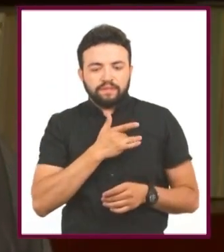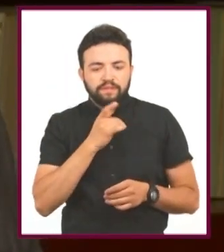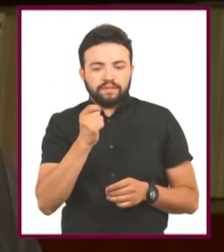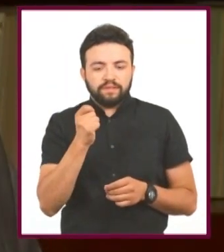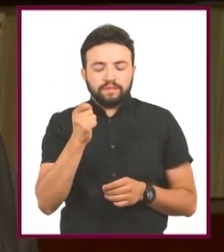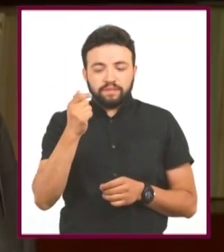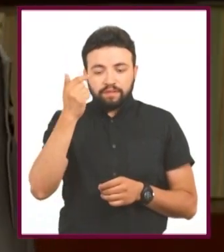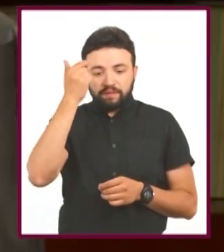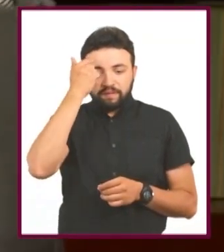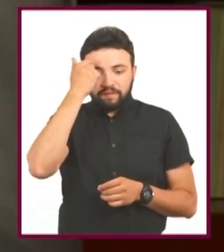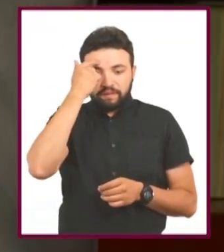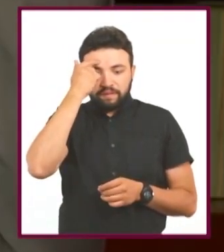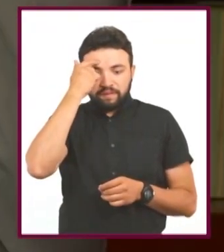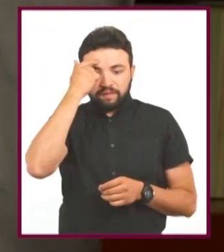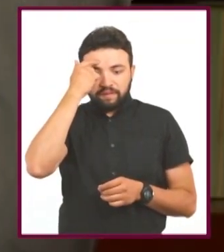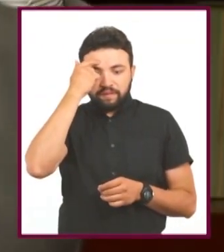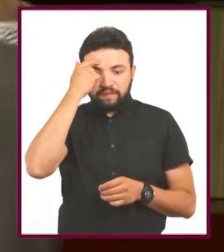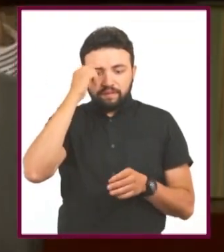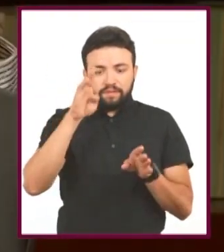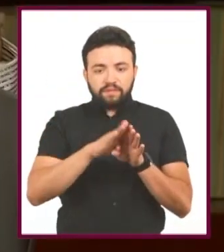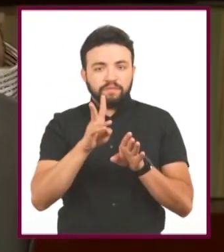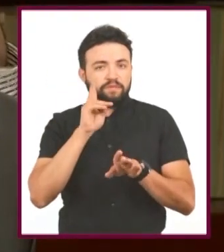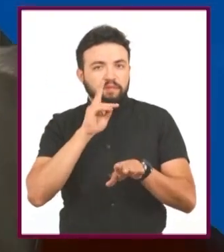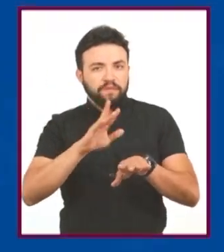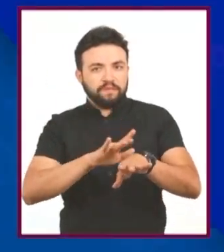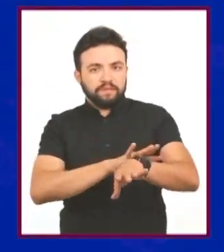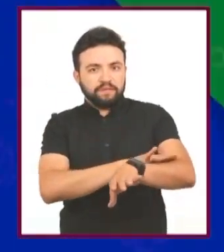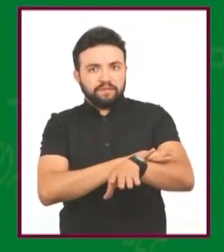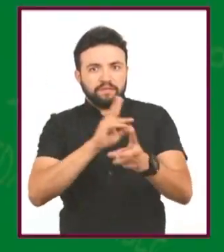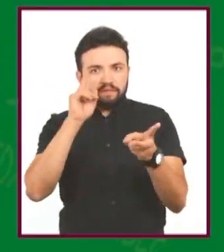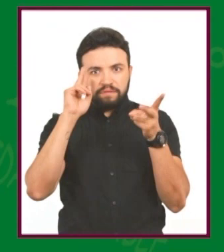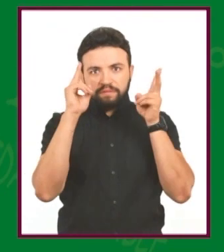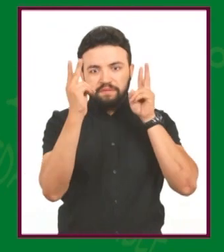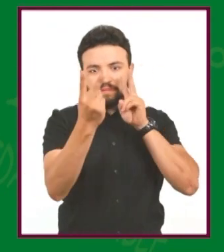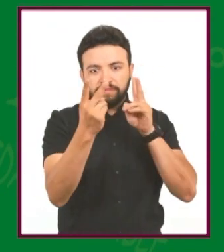loops from the core of the brain, the thalamus, to the cortex and back.